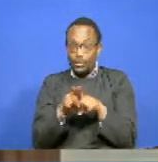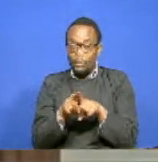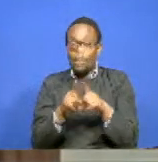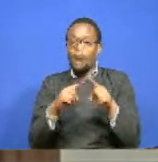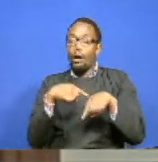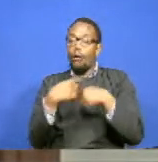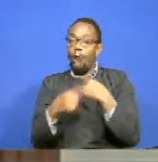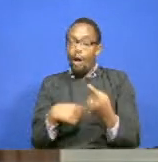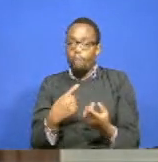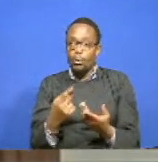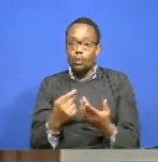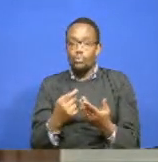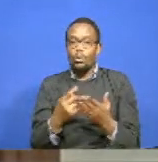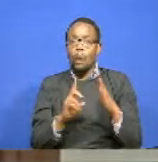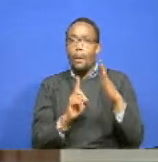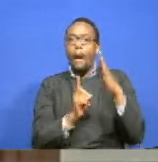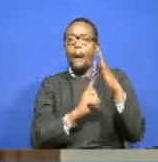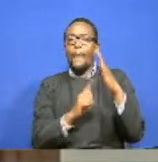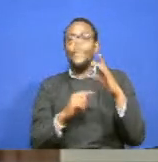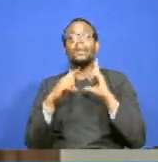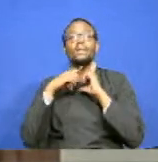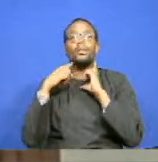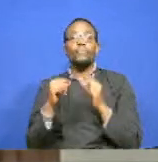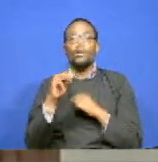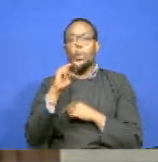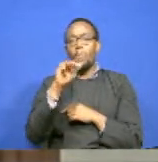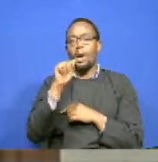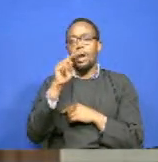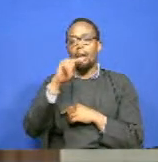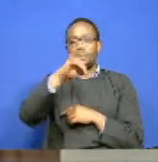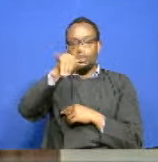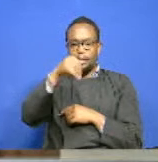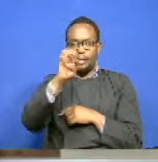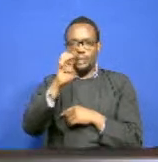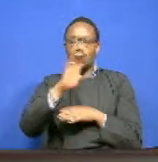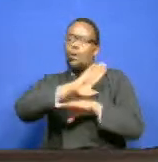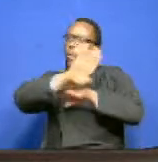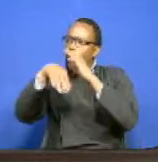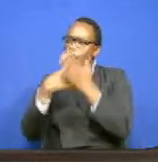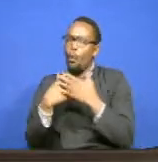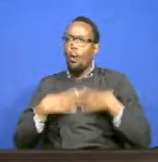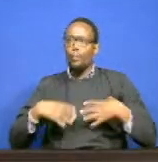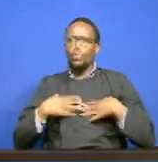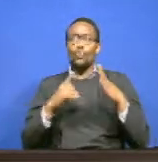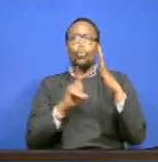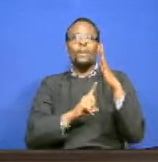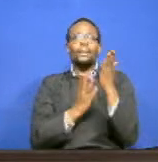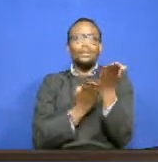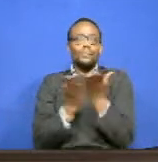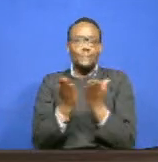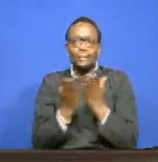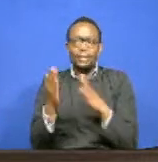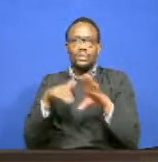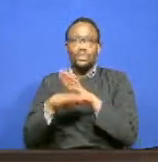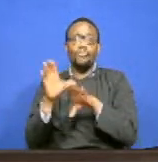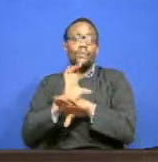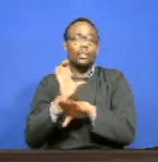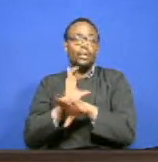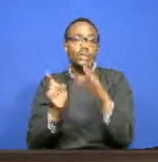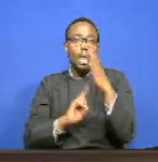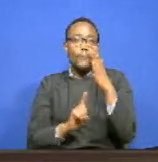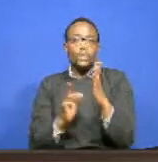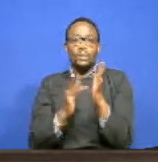also the ministry of Reverend Manje and our ministry, all of us who feel called into the ministry of Jesus